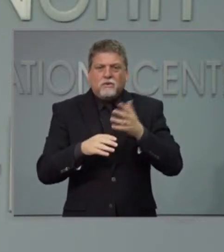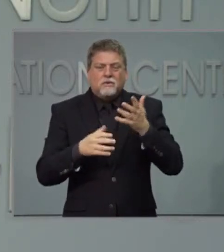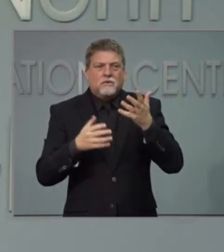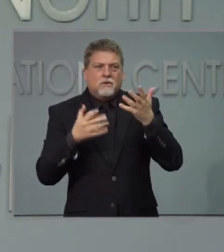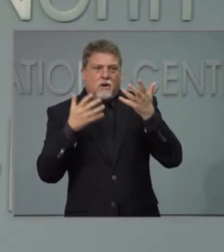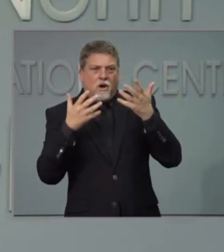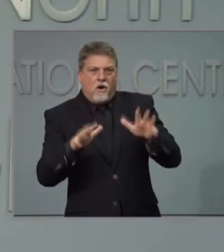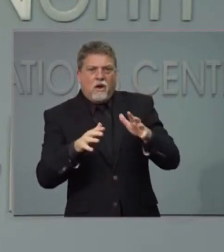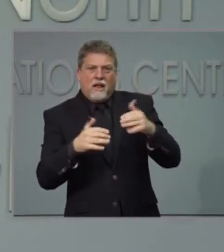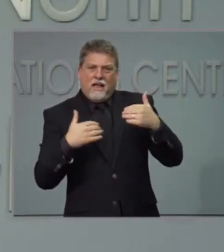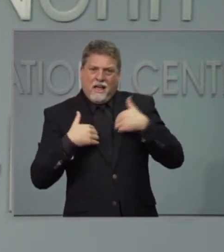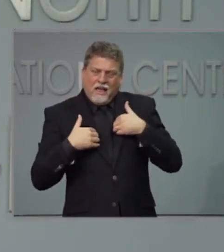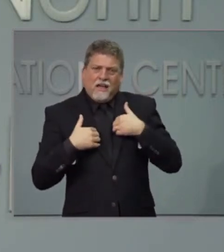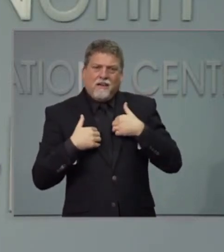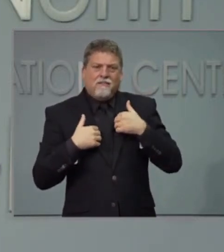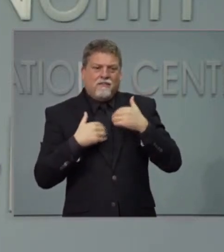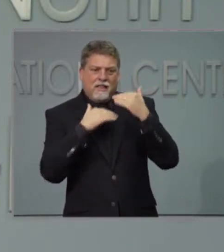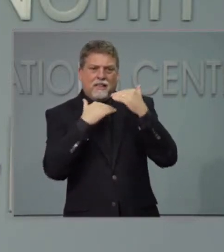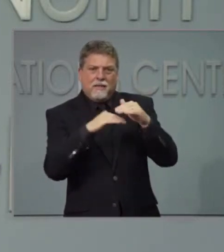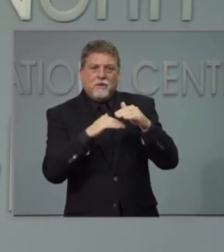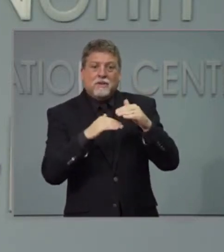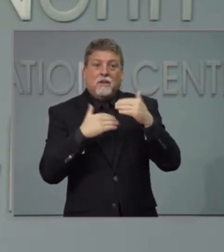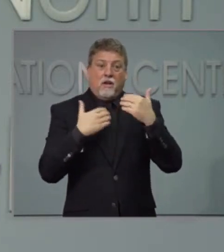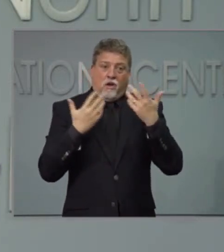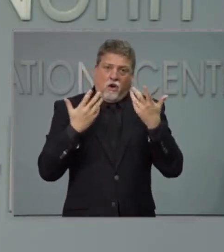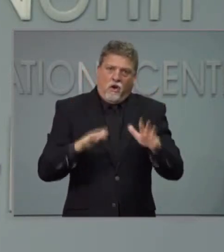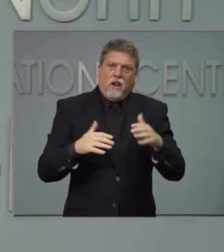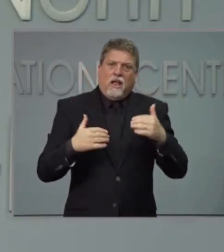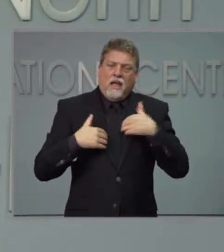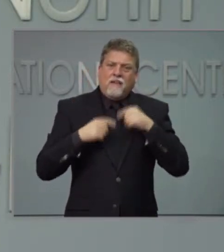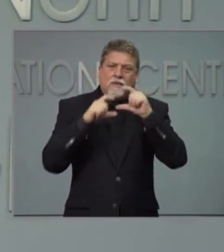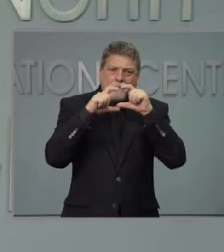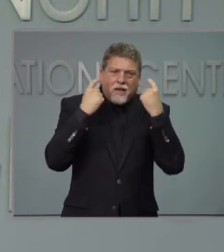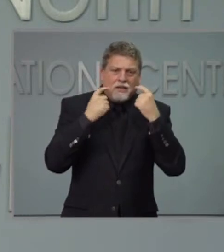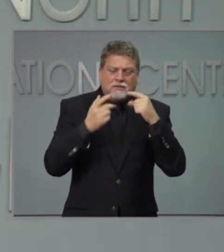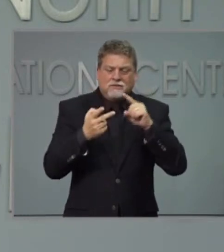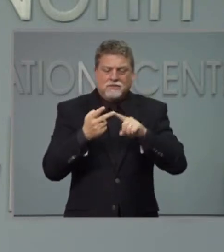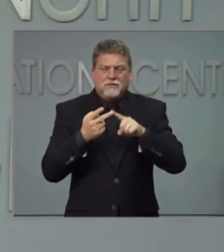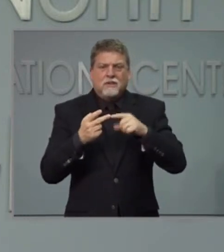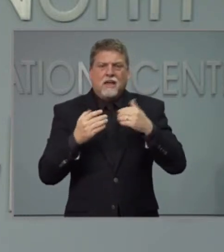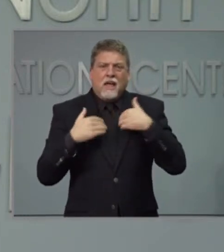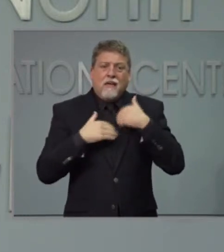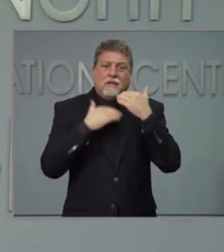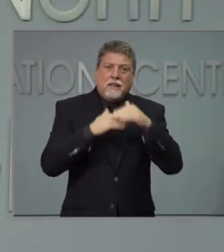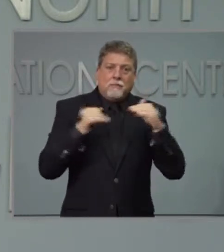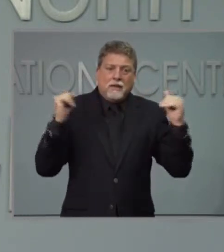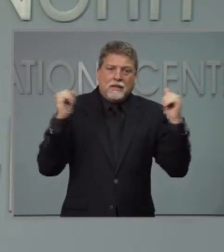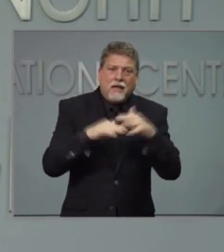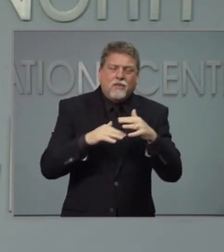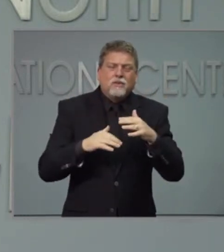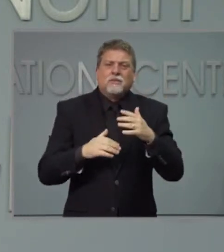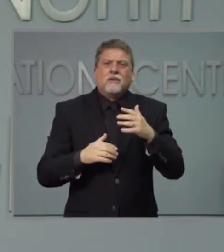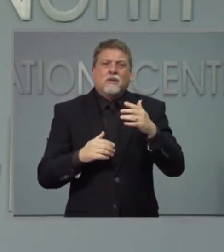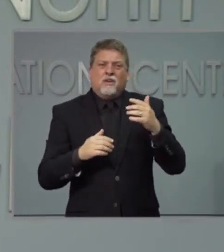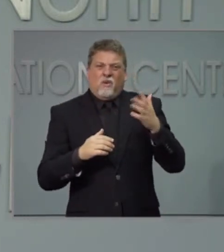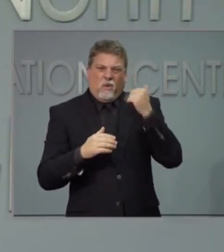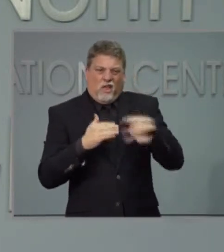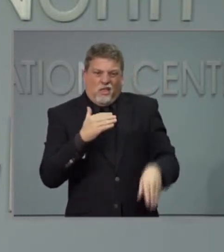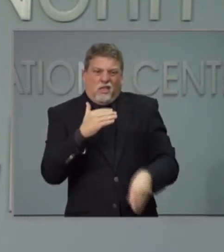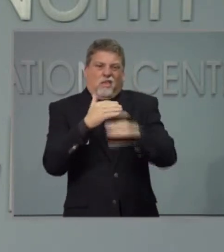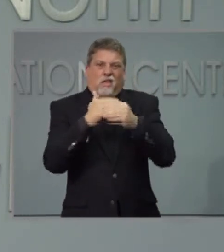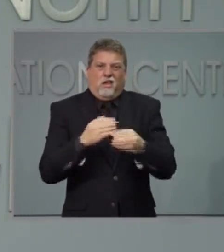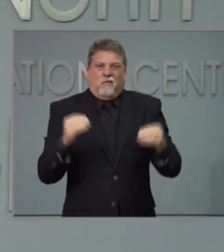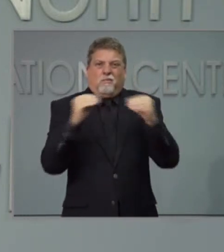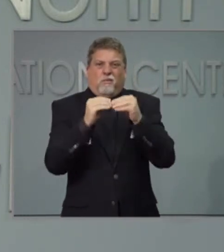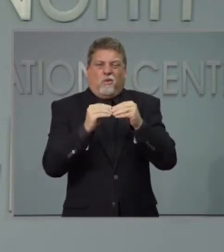already in the law with occupancy limits, with mask wearing, with gatherings, trying to make